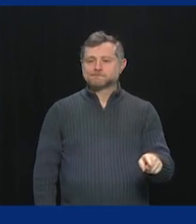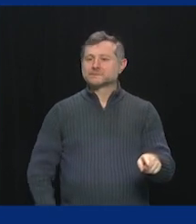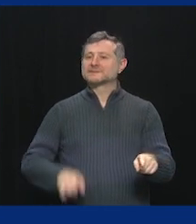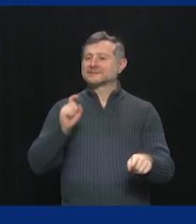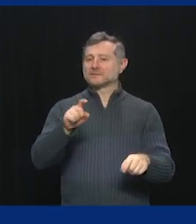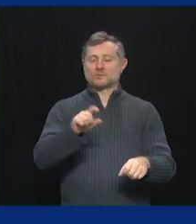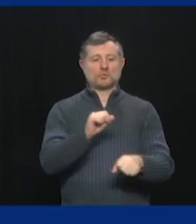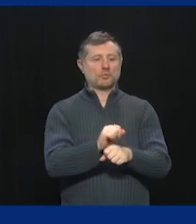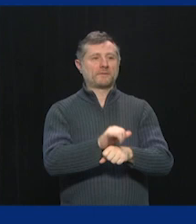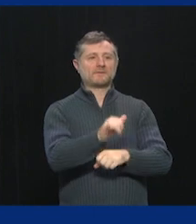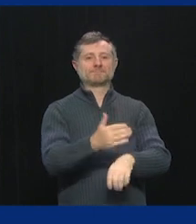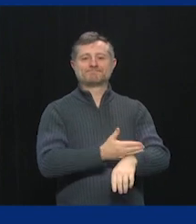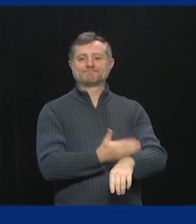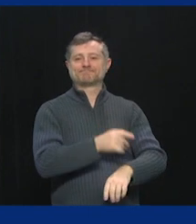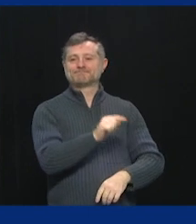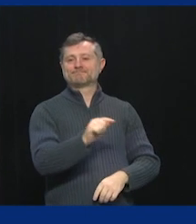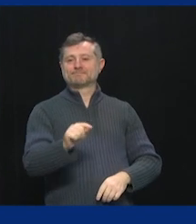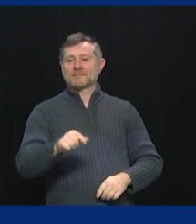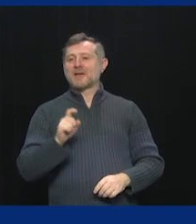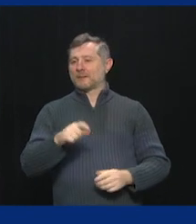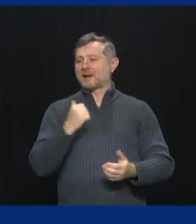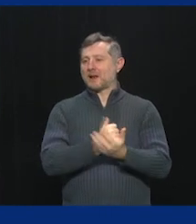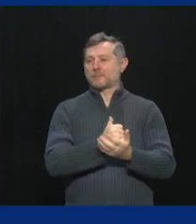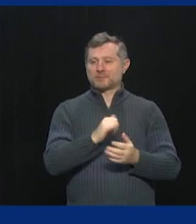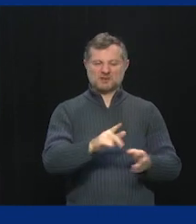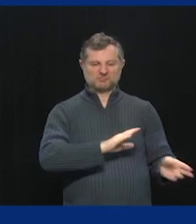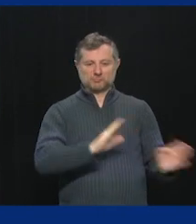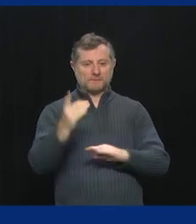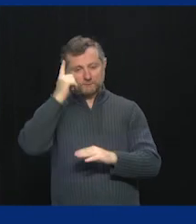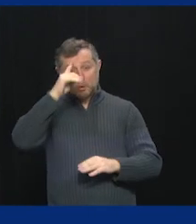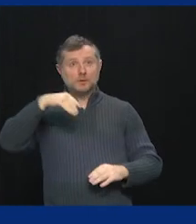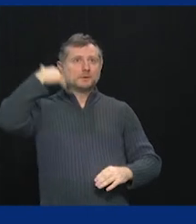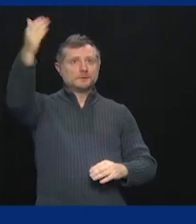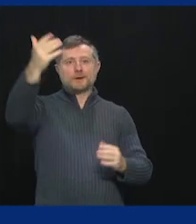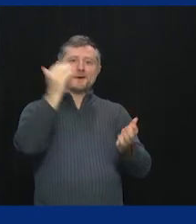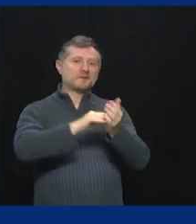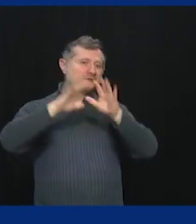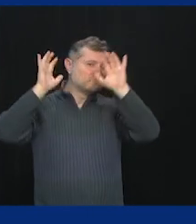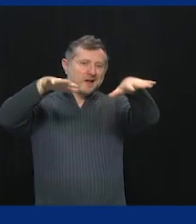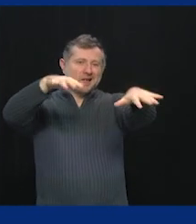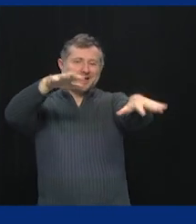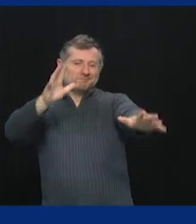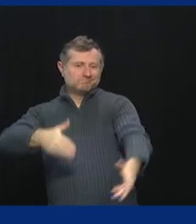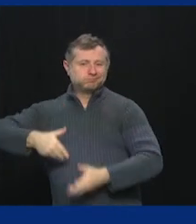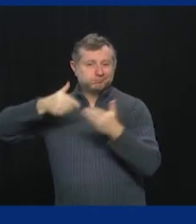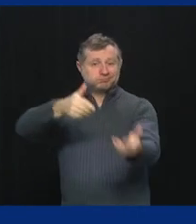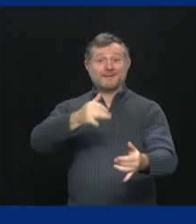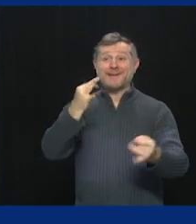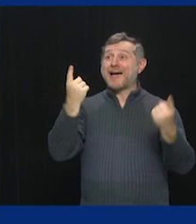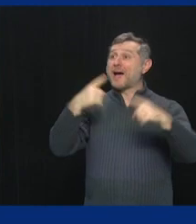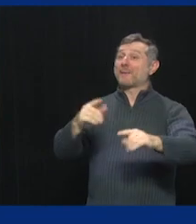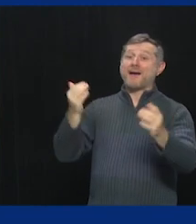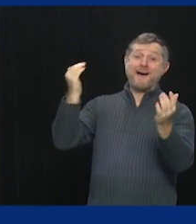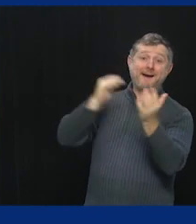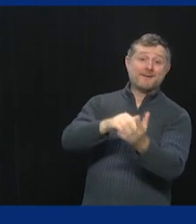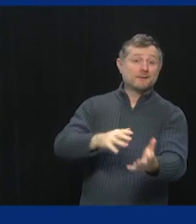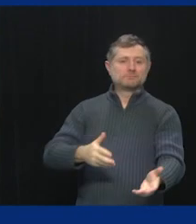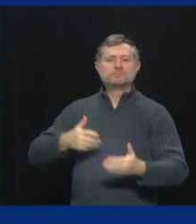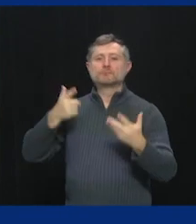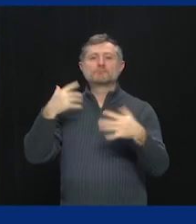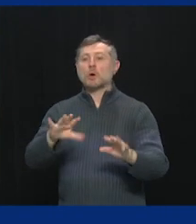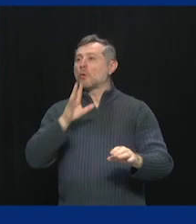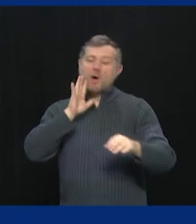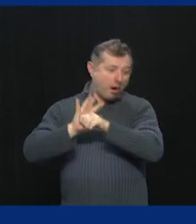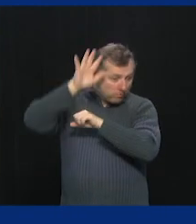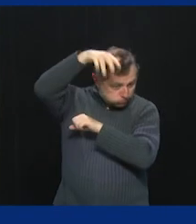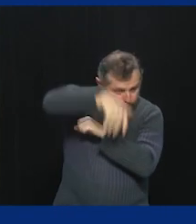done to help them be prepared so the streets can handle a higher volume of water so it does not go rushing down the staircases of our